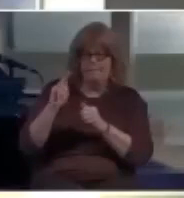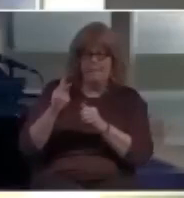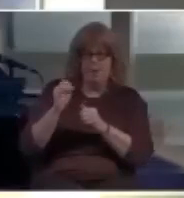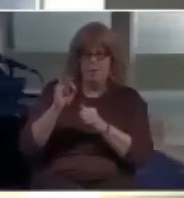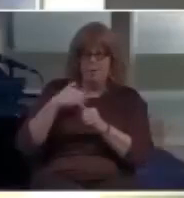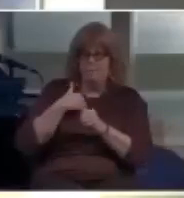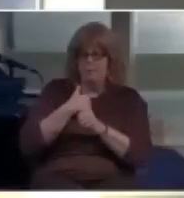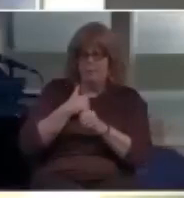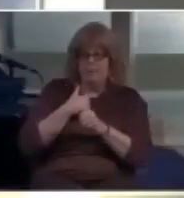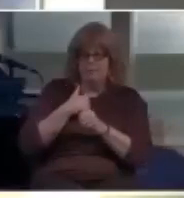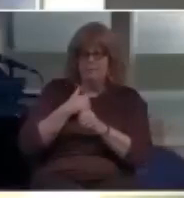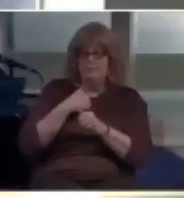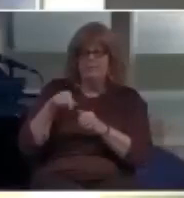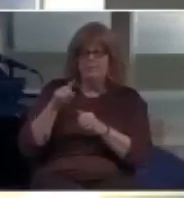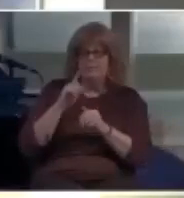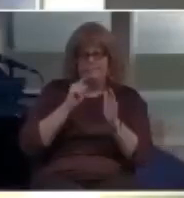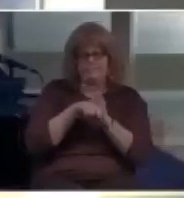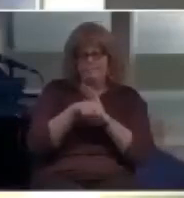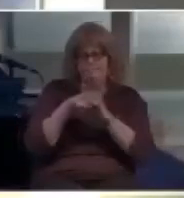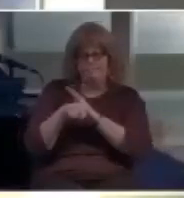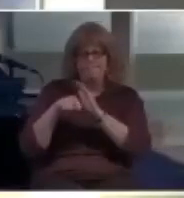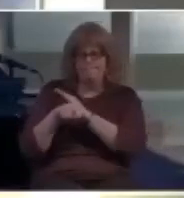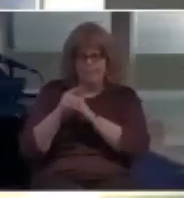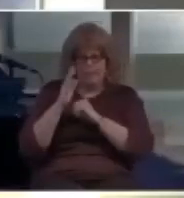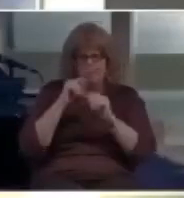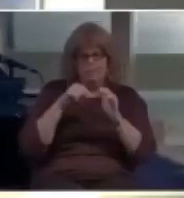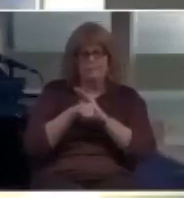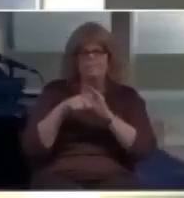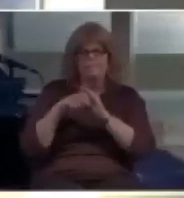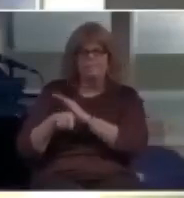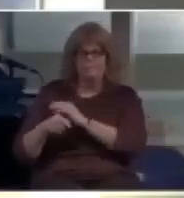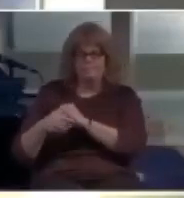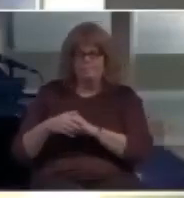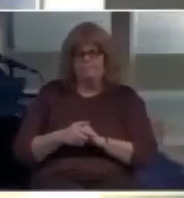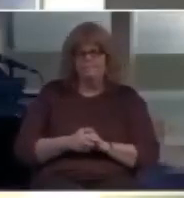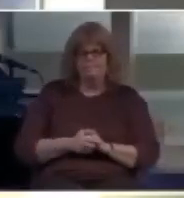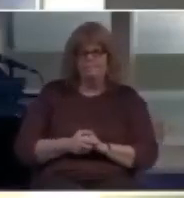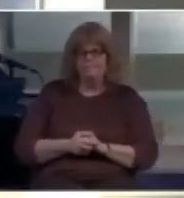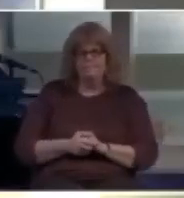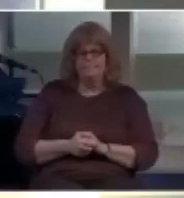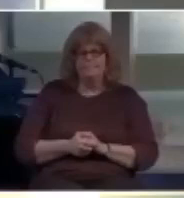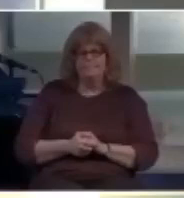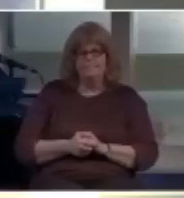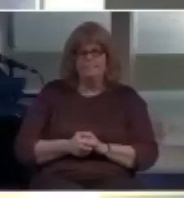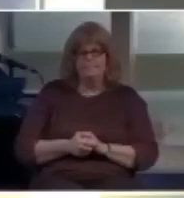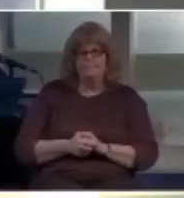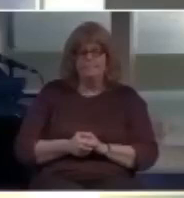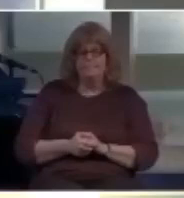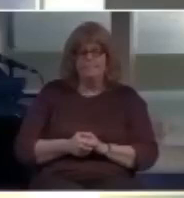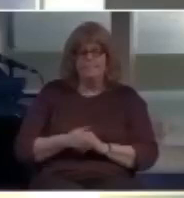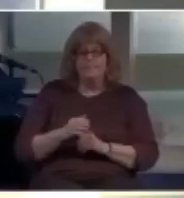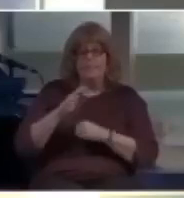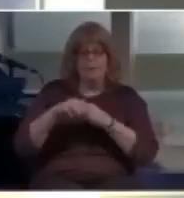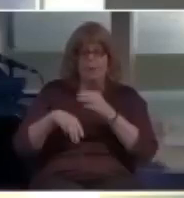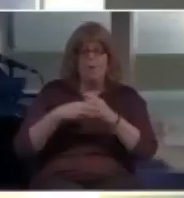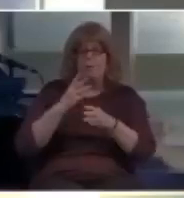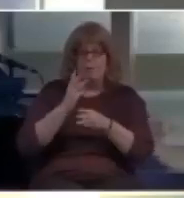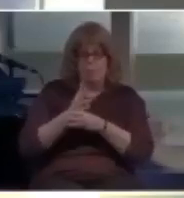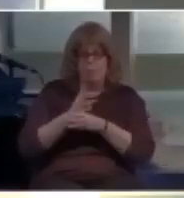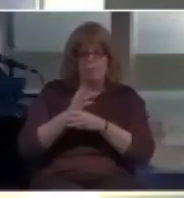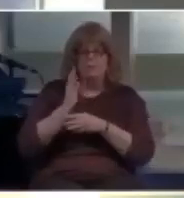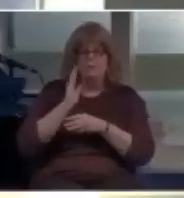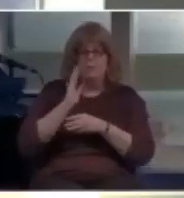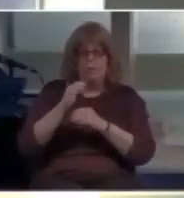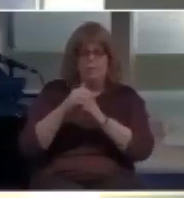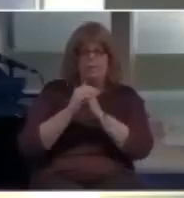beast? They are executed. They are executed. But he says the whole world is going